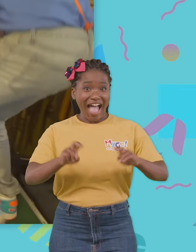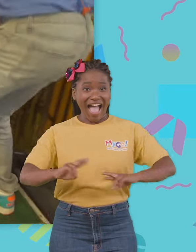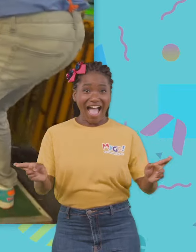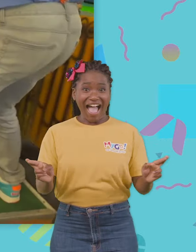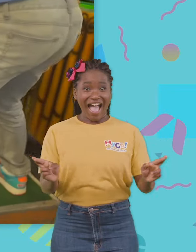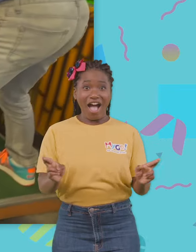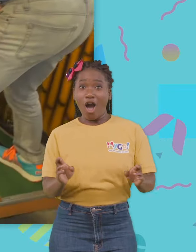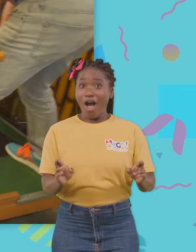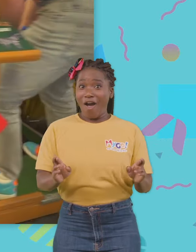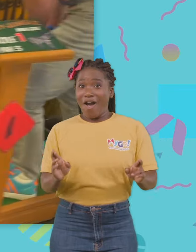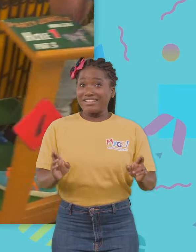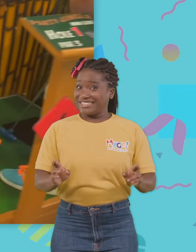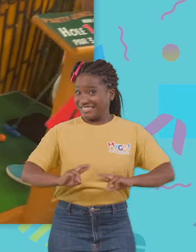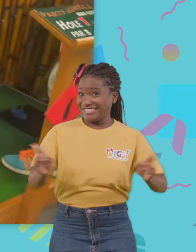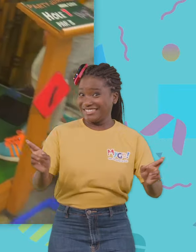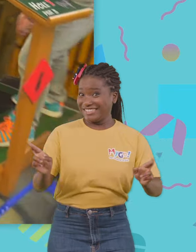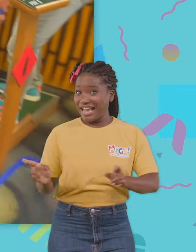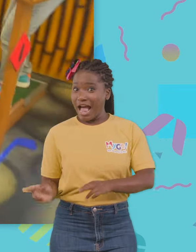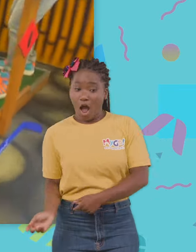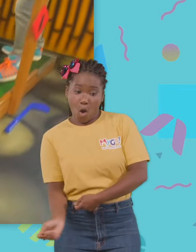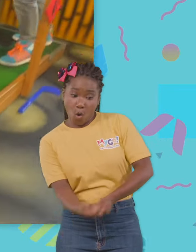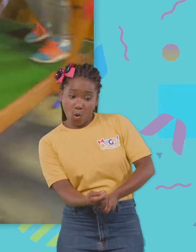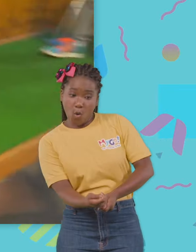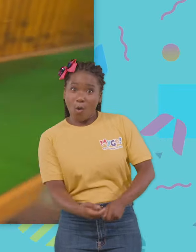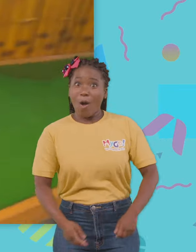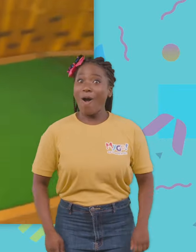go. All right, get ready.